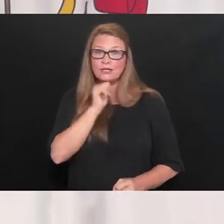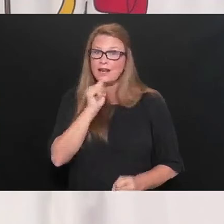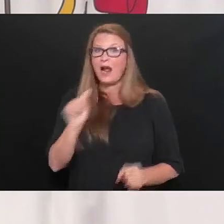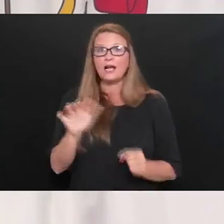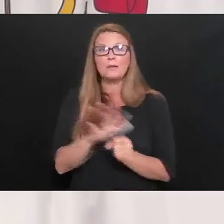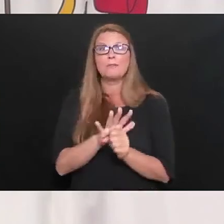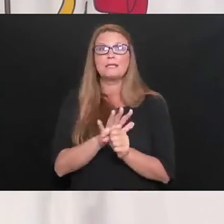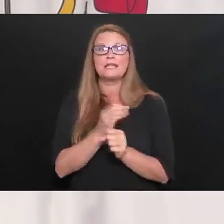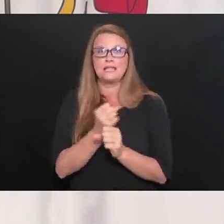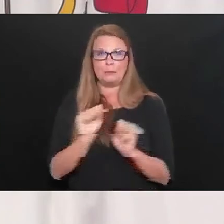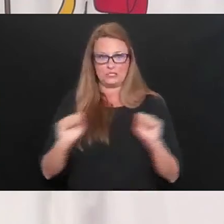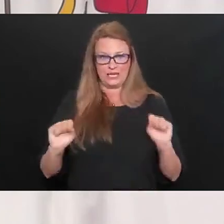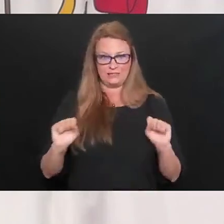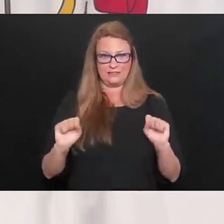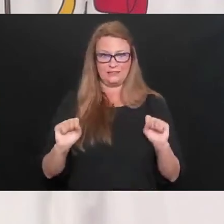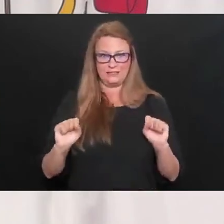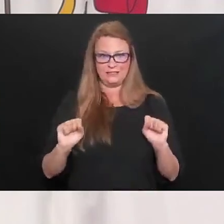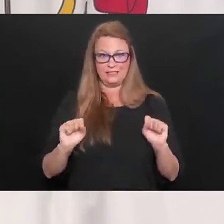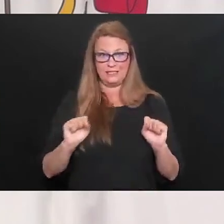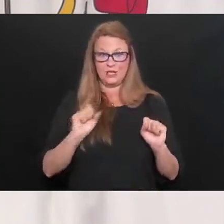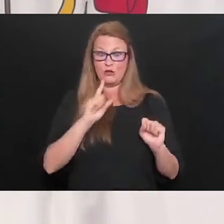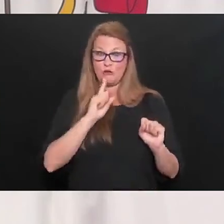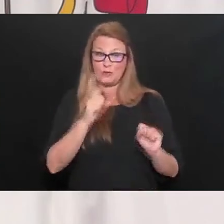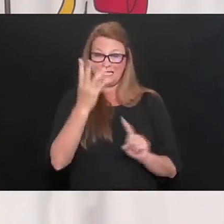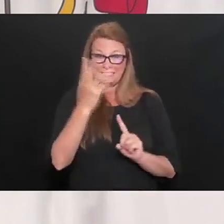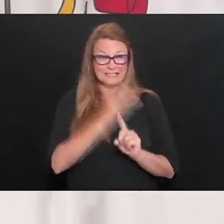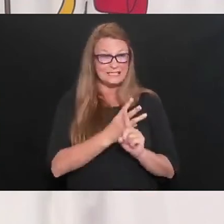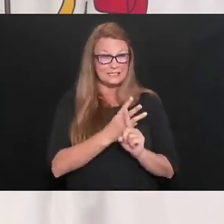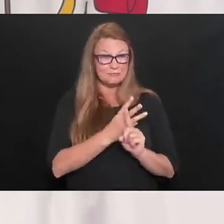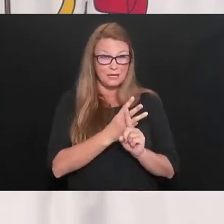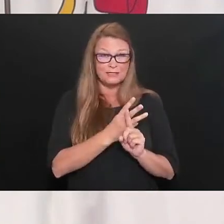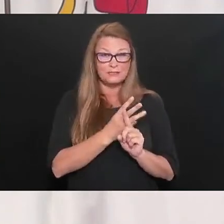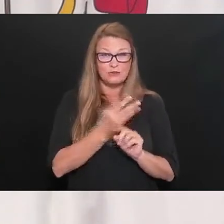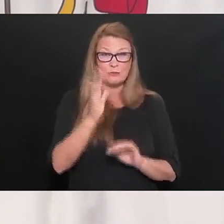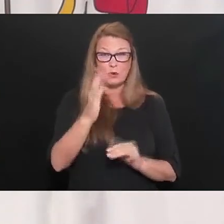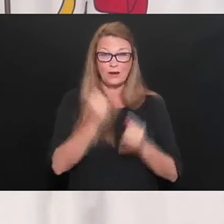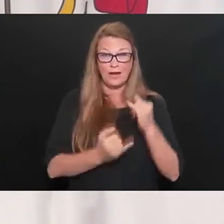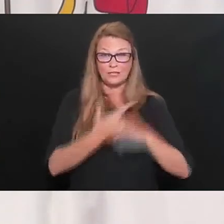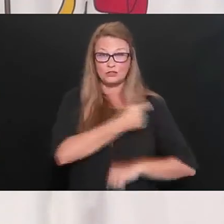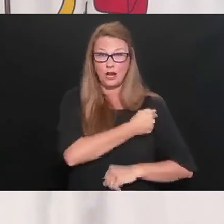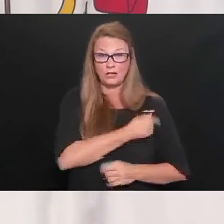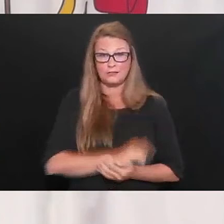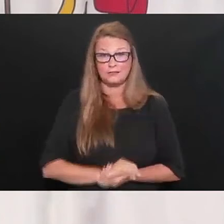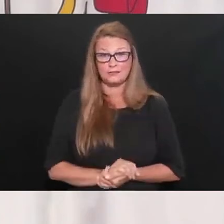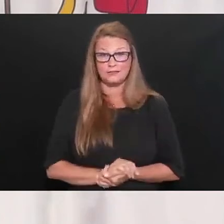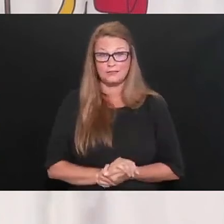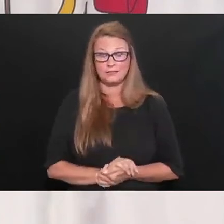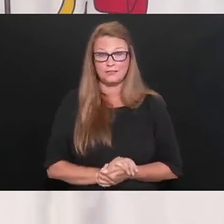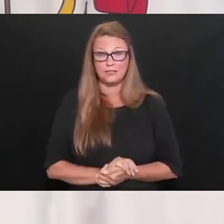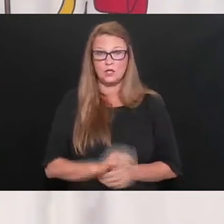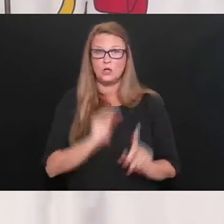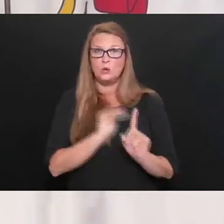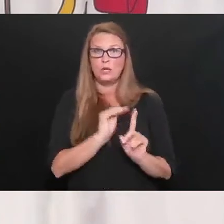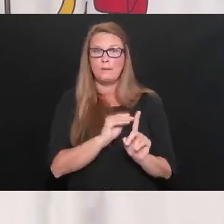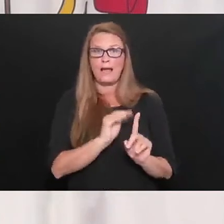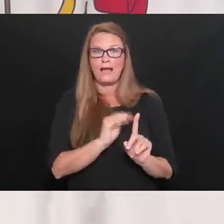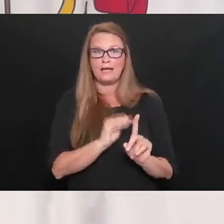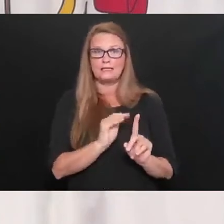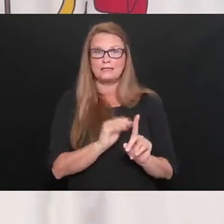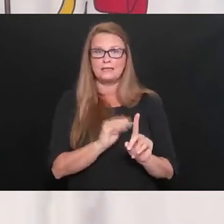especially if you're 6 months out from the last time you were vaccinated. Absolutely, we should remind